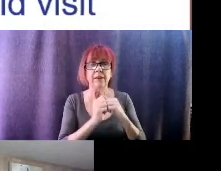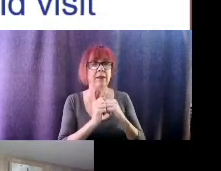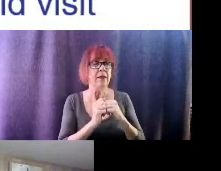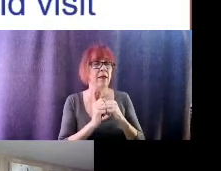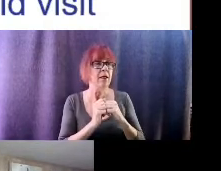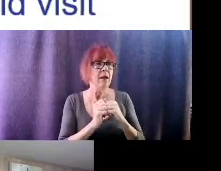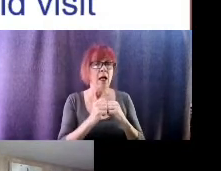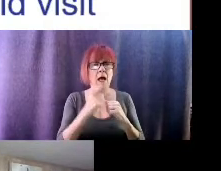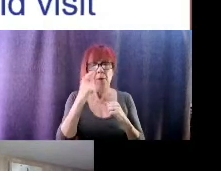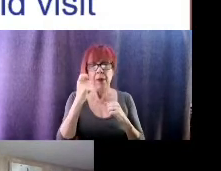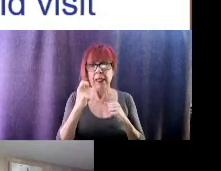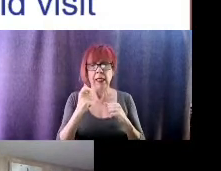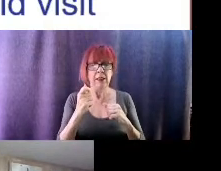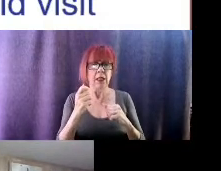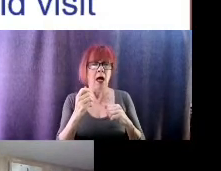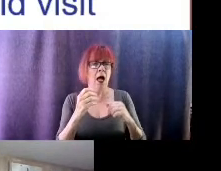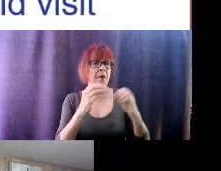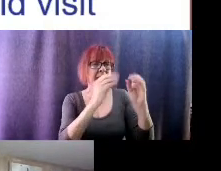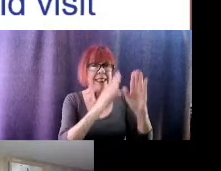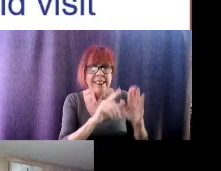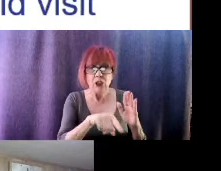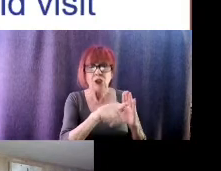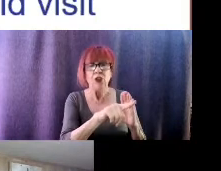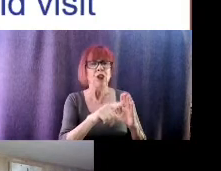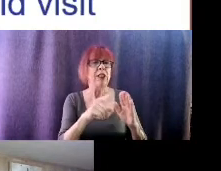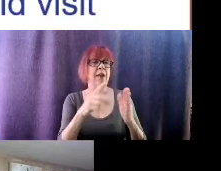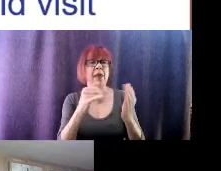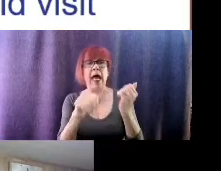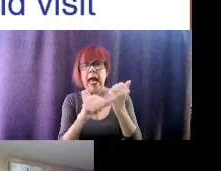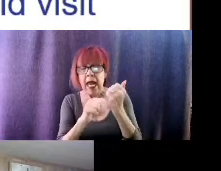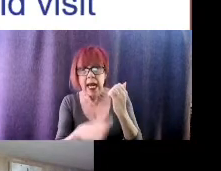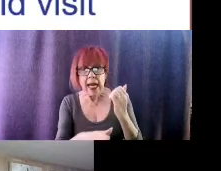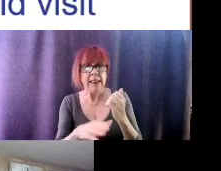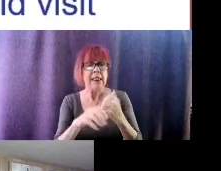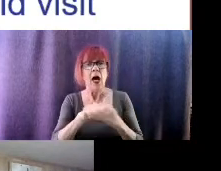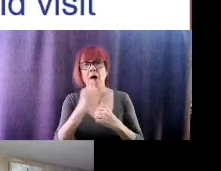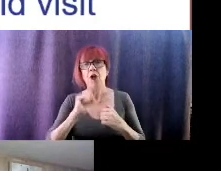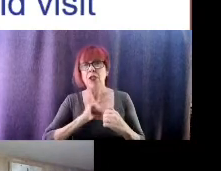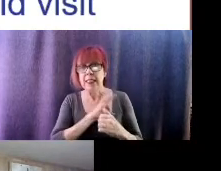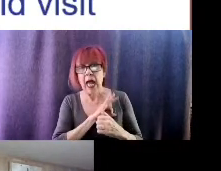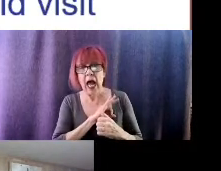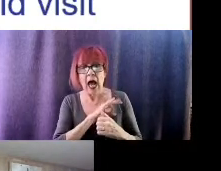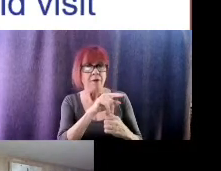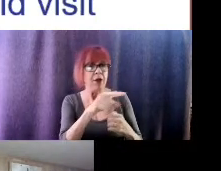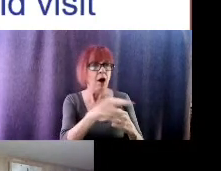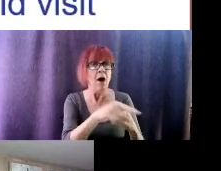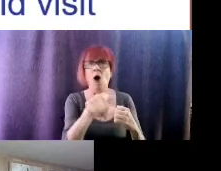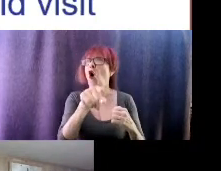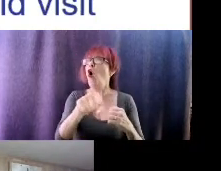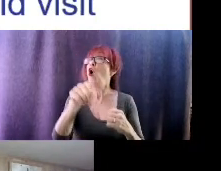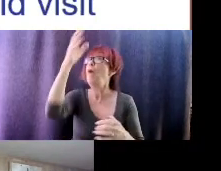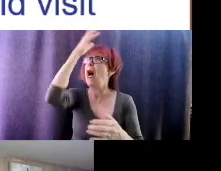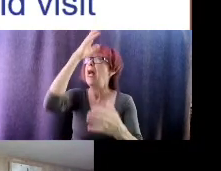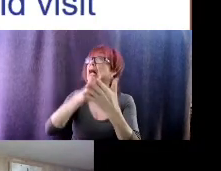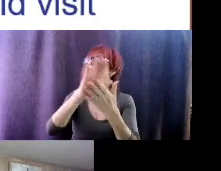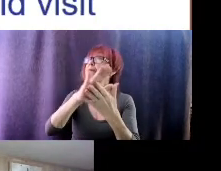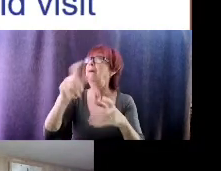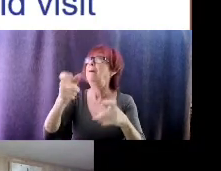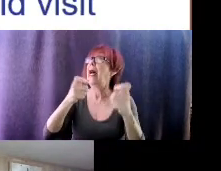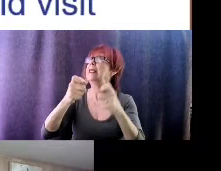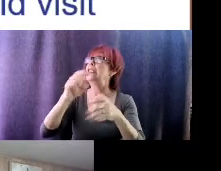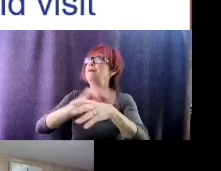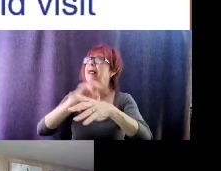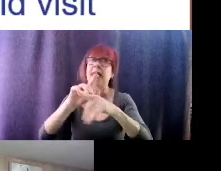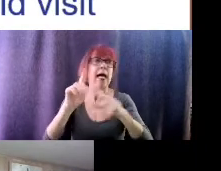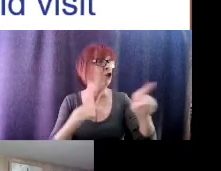get the teachers and the aides and other school staff together, and Mrs. Jones's husband is the manager at McDonald's, and somebody else goes to